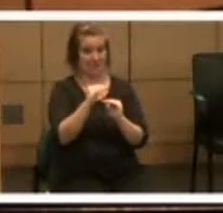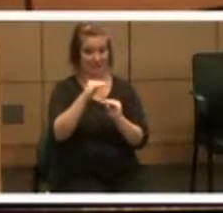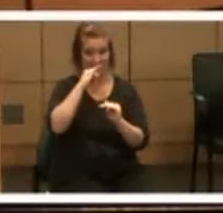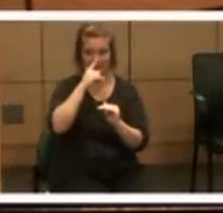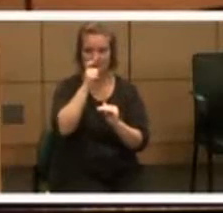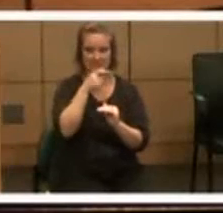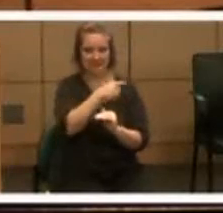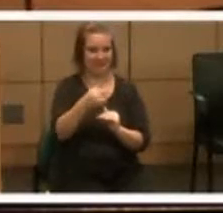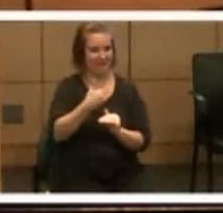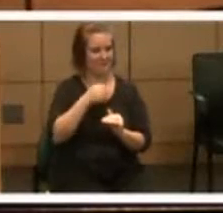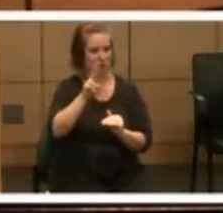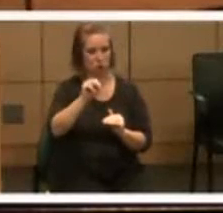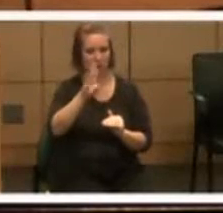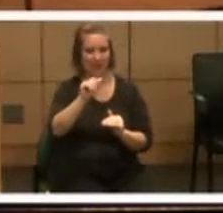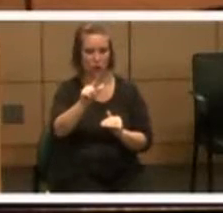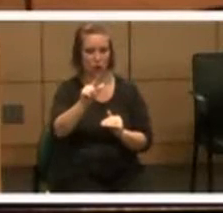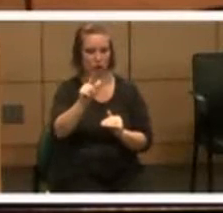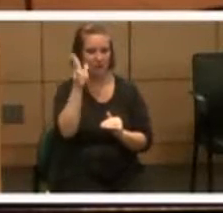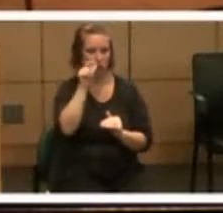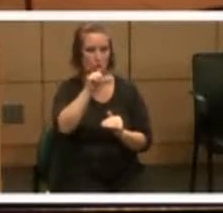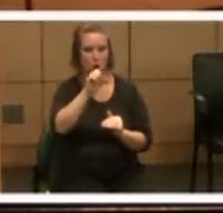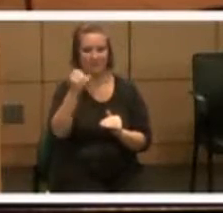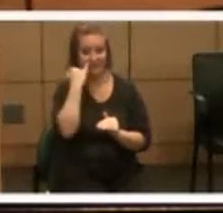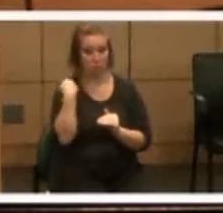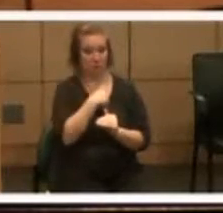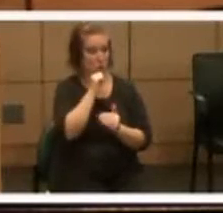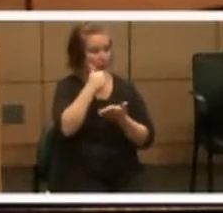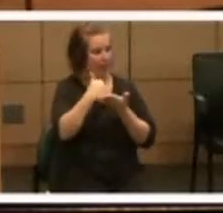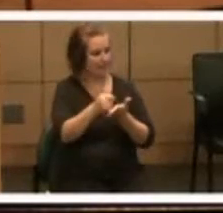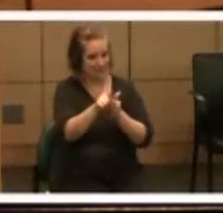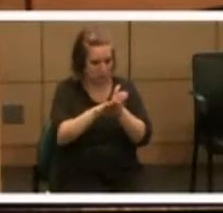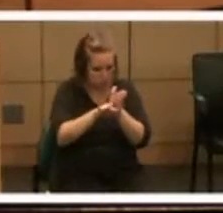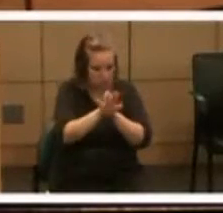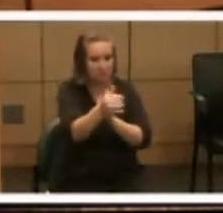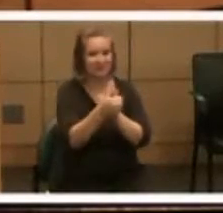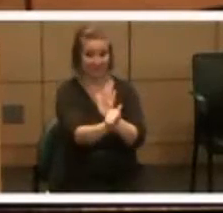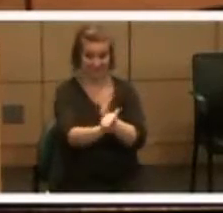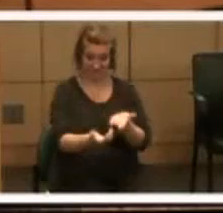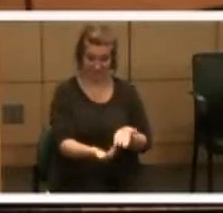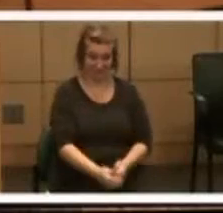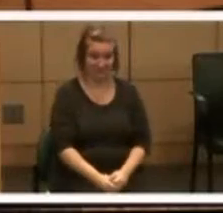they have a unilateral hearing loss if we don't help them with those things and develop those skills?